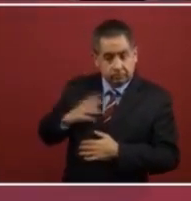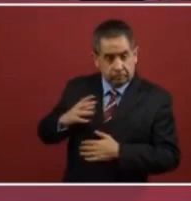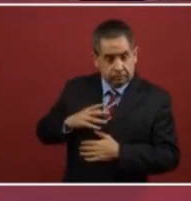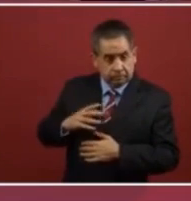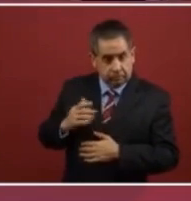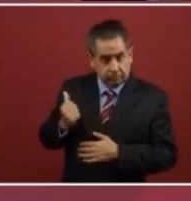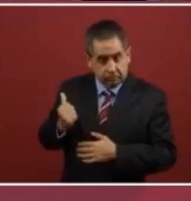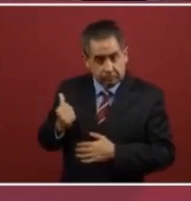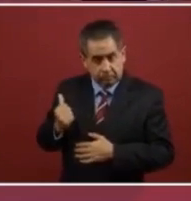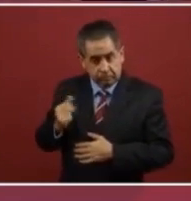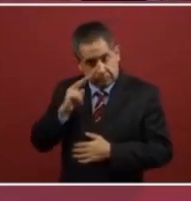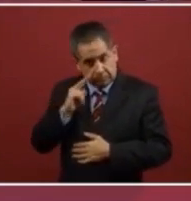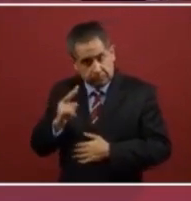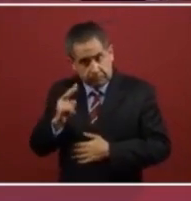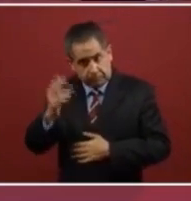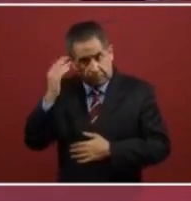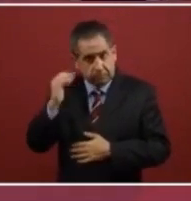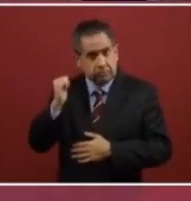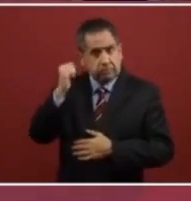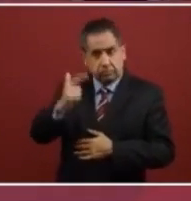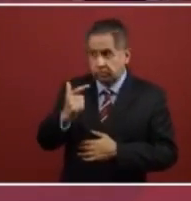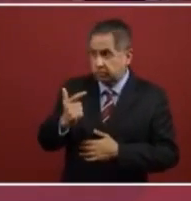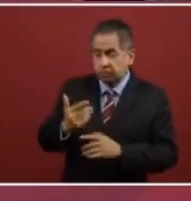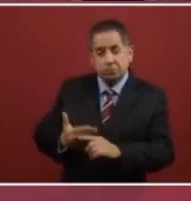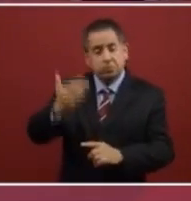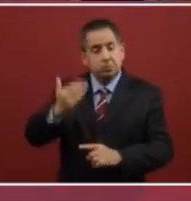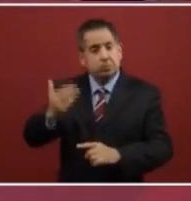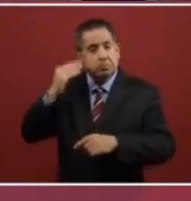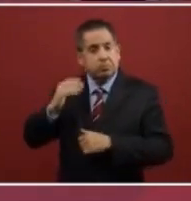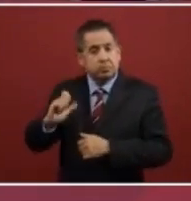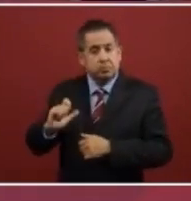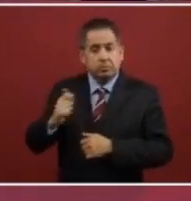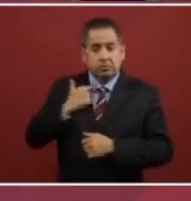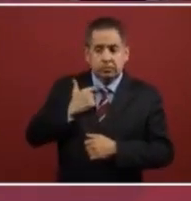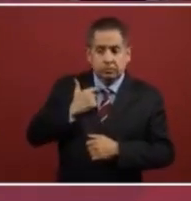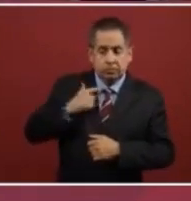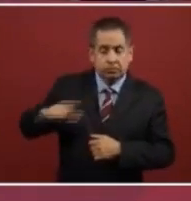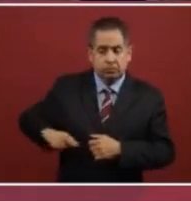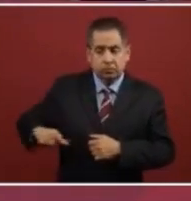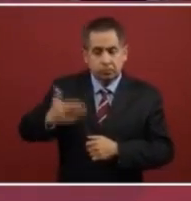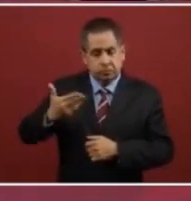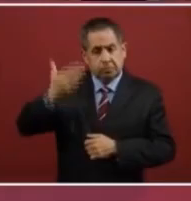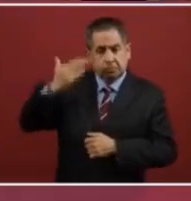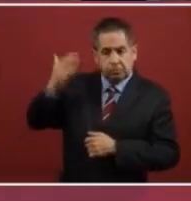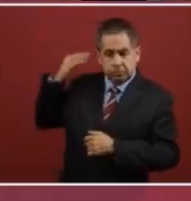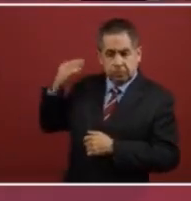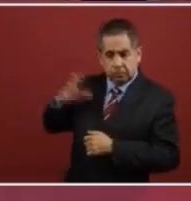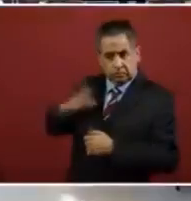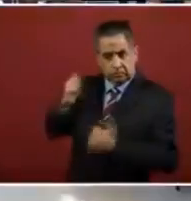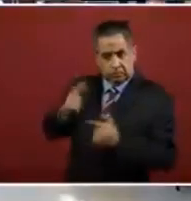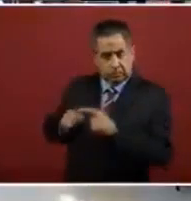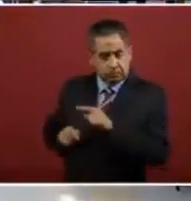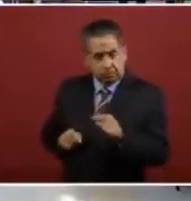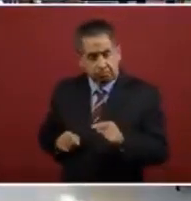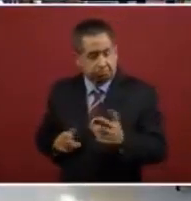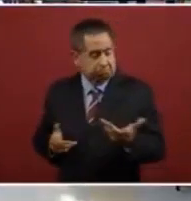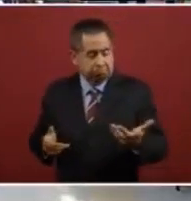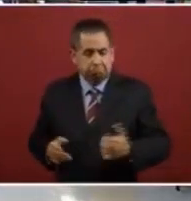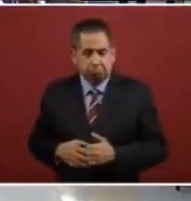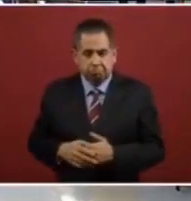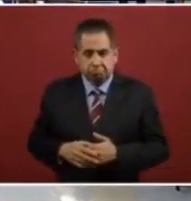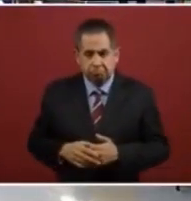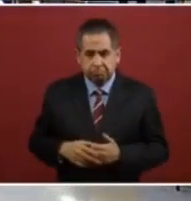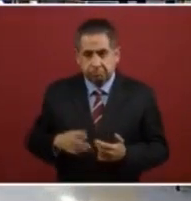ever visto ustedes seen algo así anything like en that los before anteriores gobiernos? with the previous governments? A